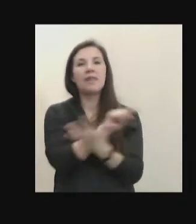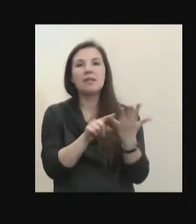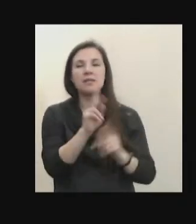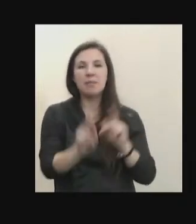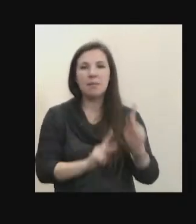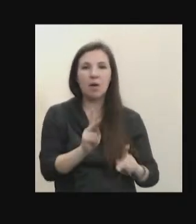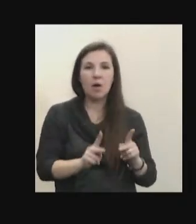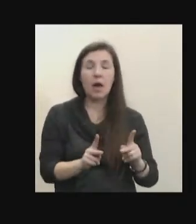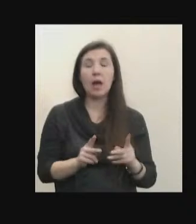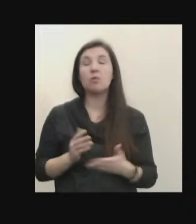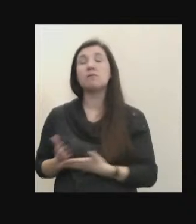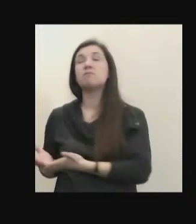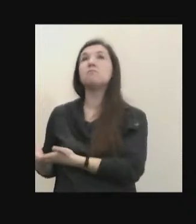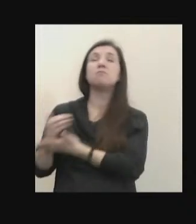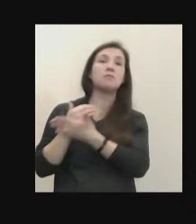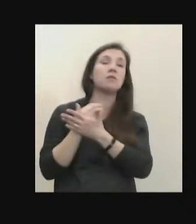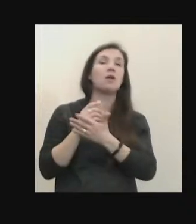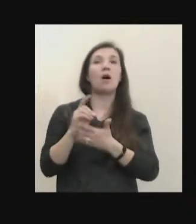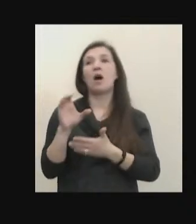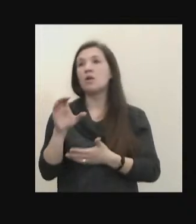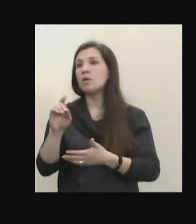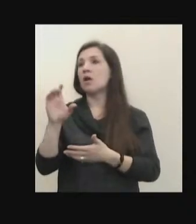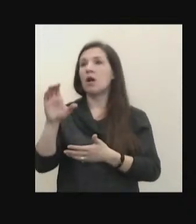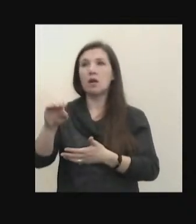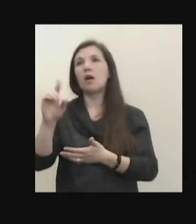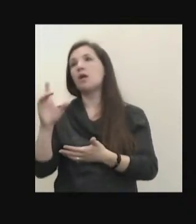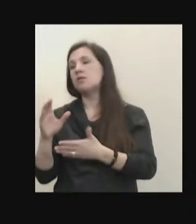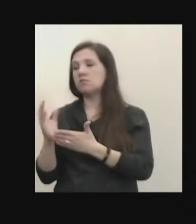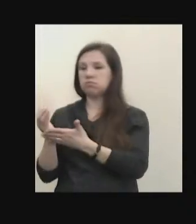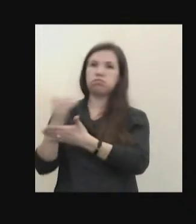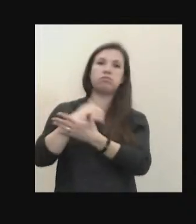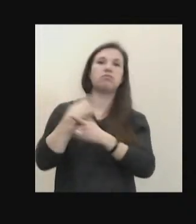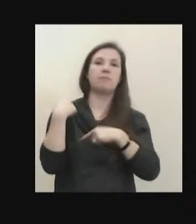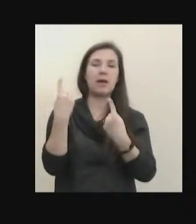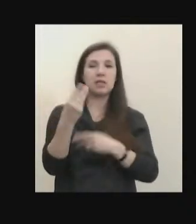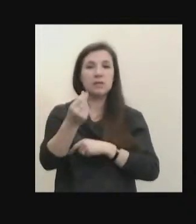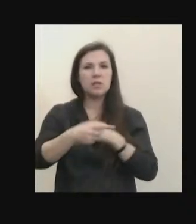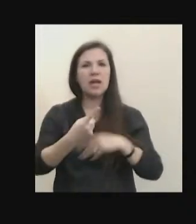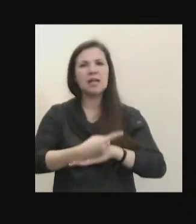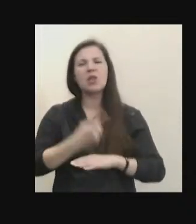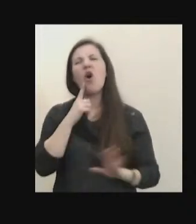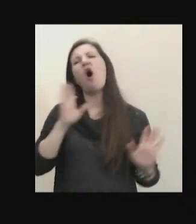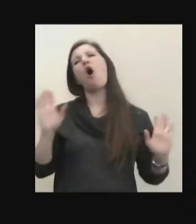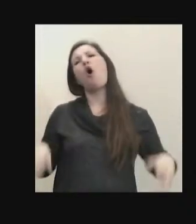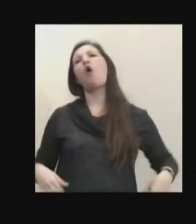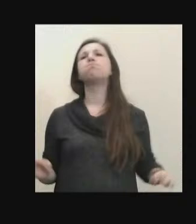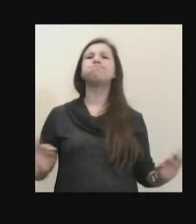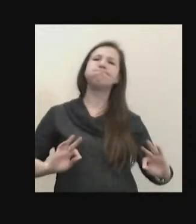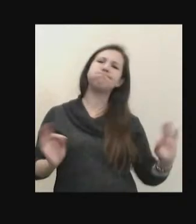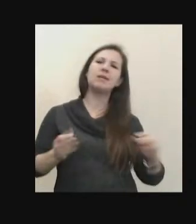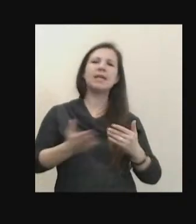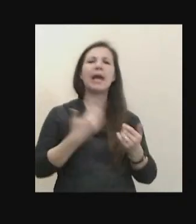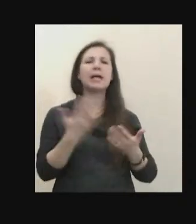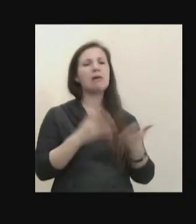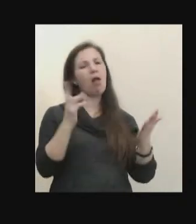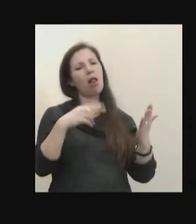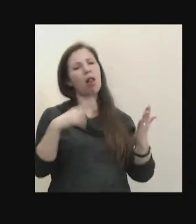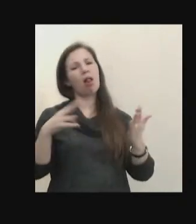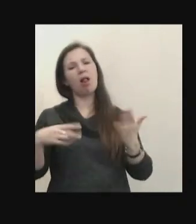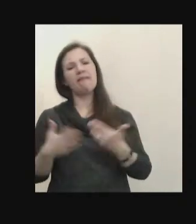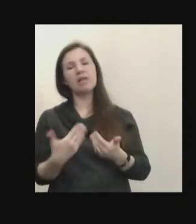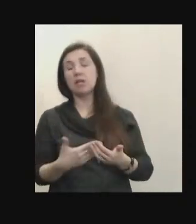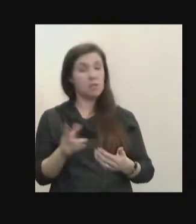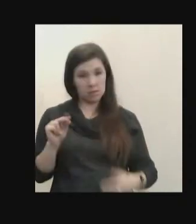received in the last few days. So for those who are thinking like, oh, there's only this is easy, you can get it like that. It's not easy.